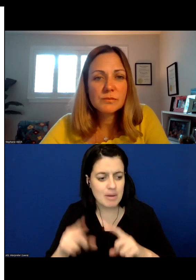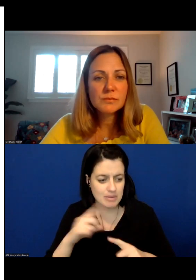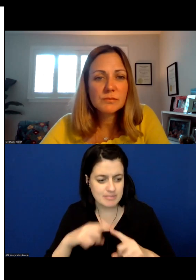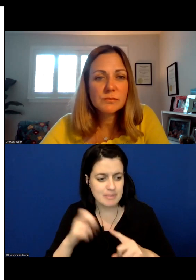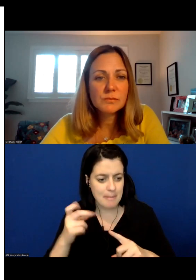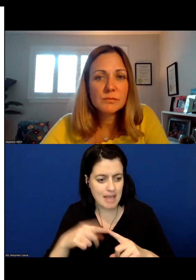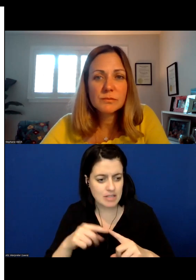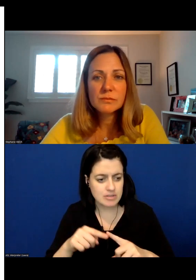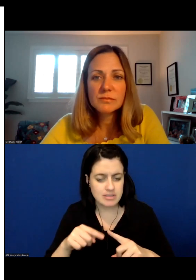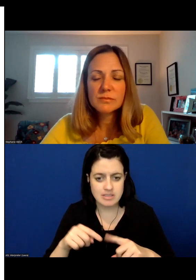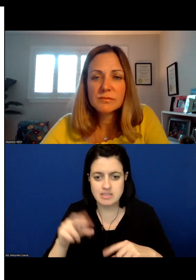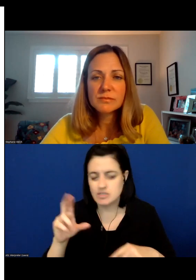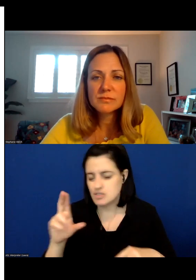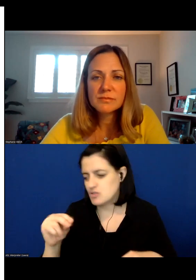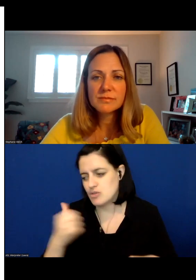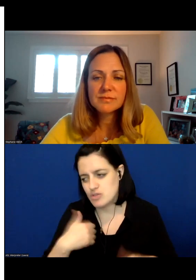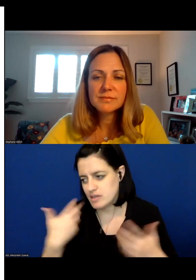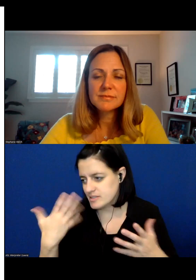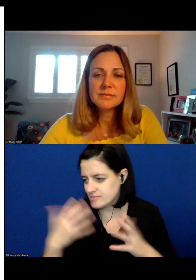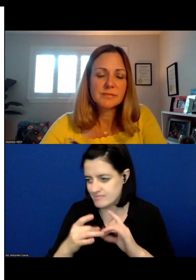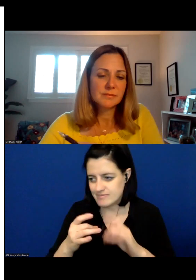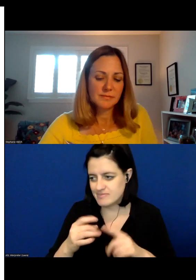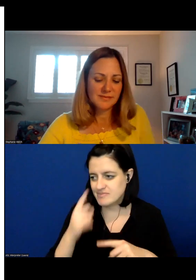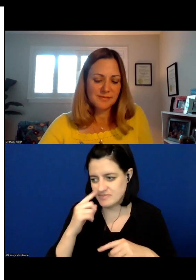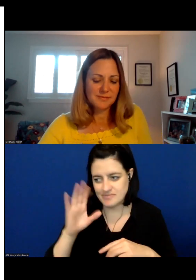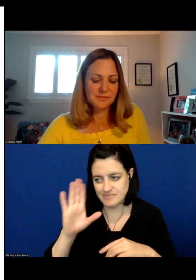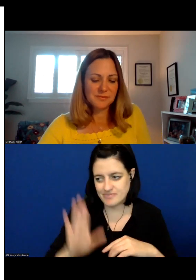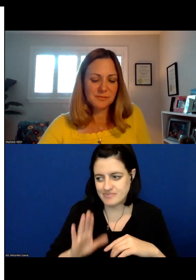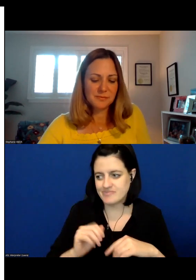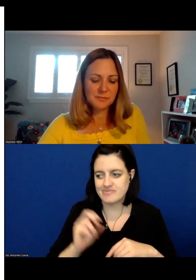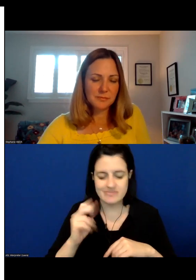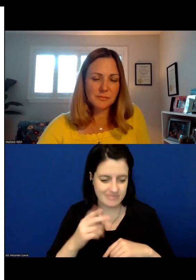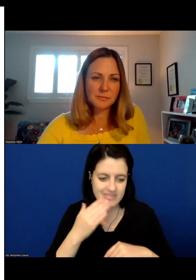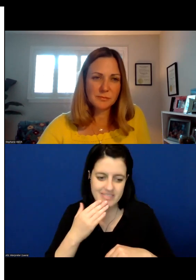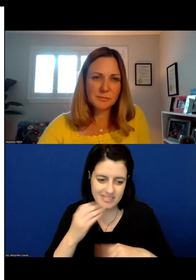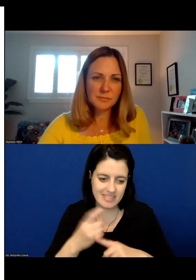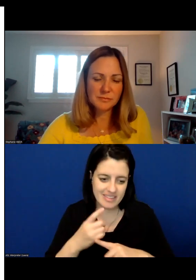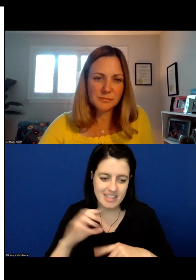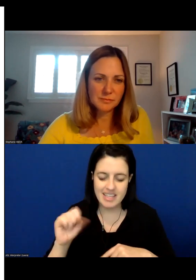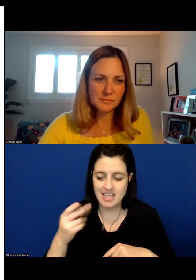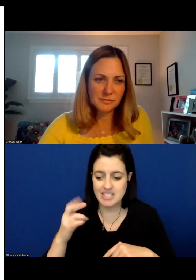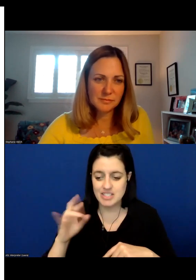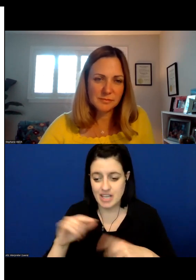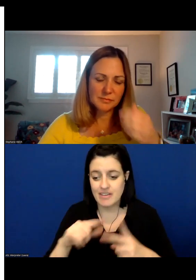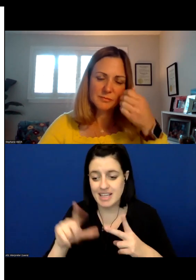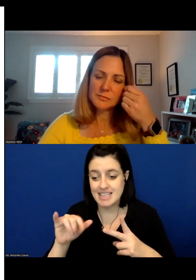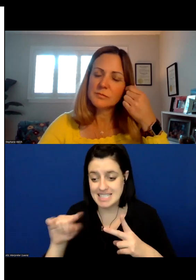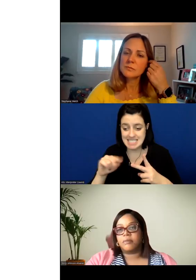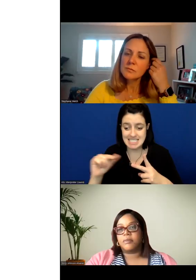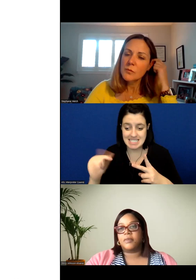that. Oh, sorry. I already made my comment. I'll lower. Sorry. Got it. Thank you. So Sherry, then Liz. Sherry, go